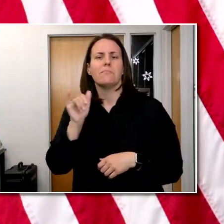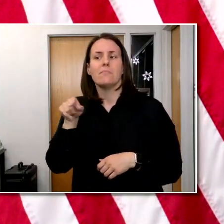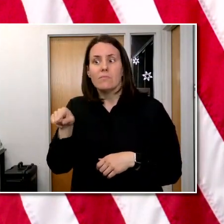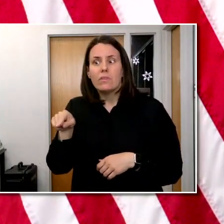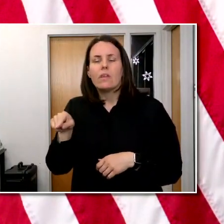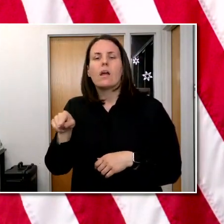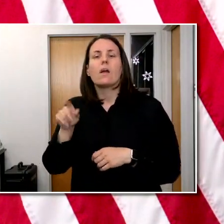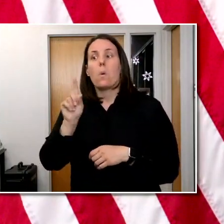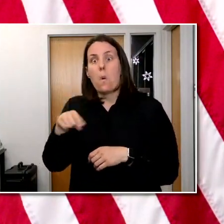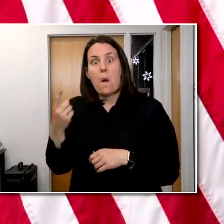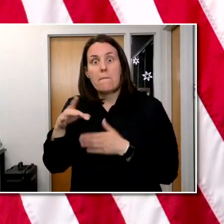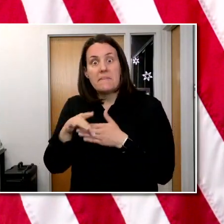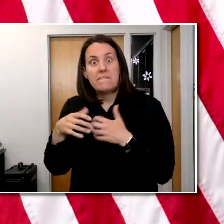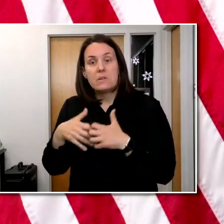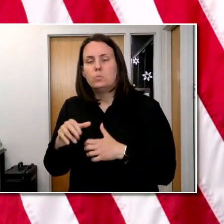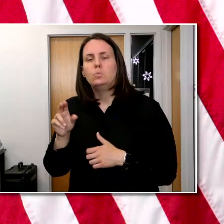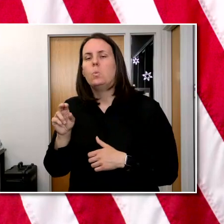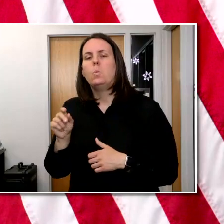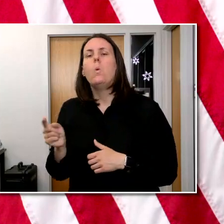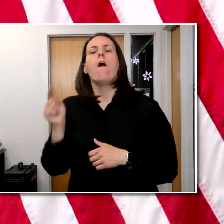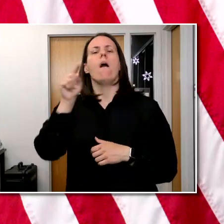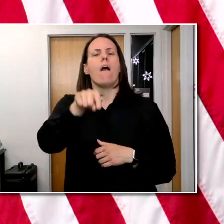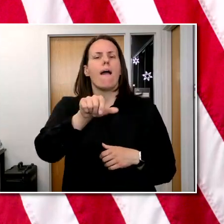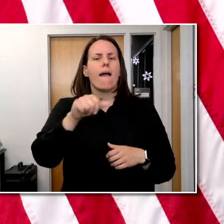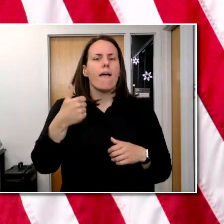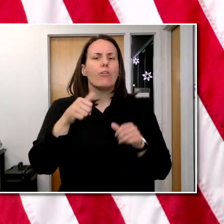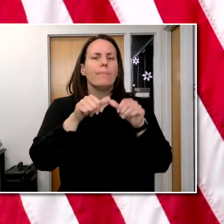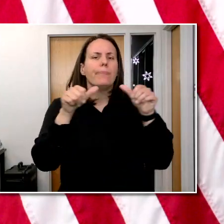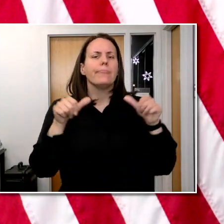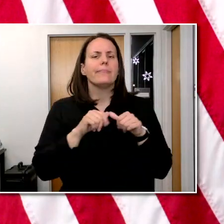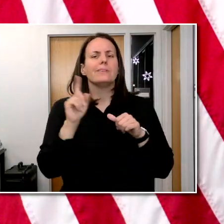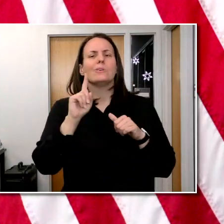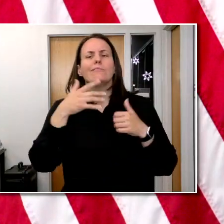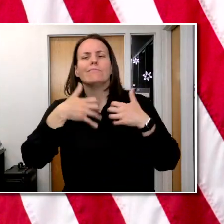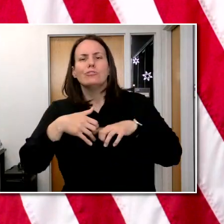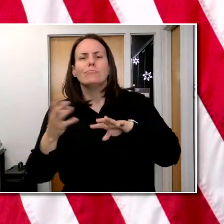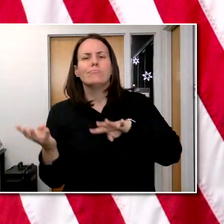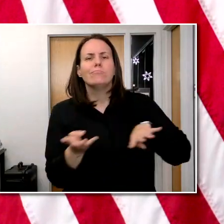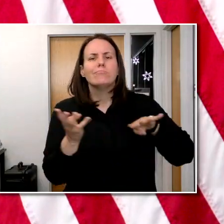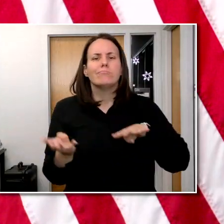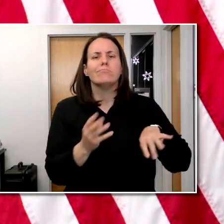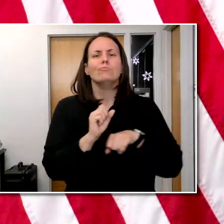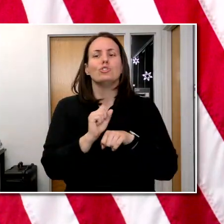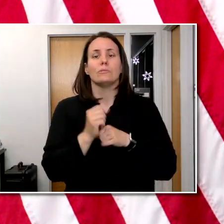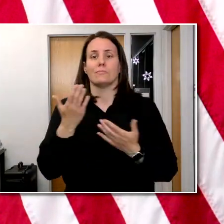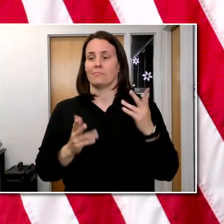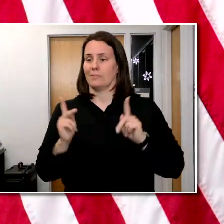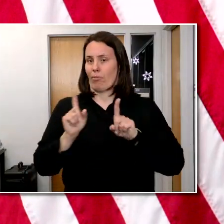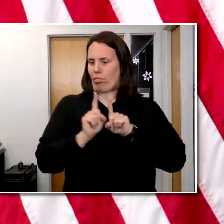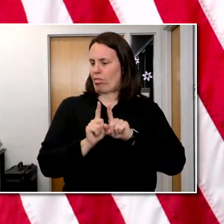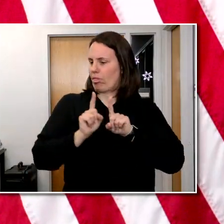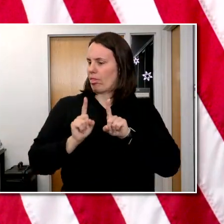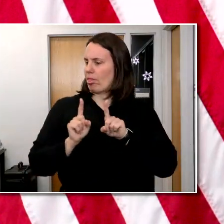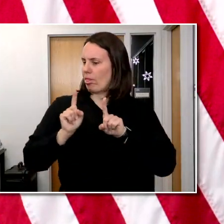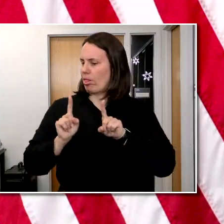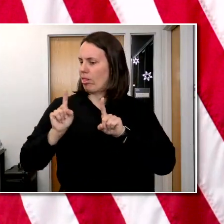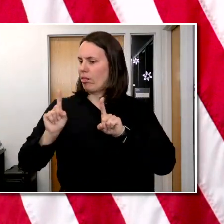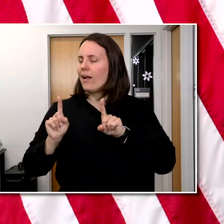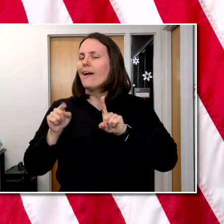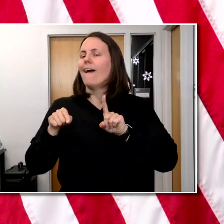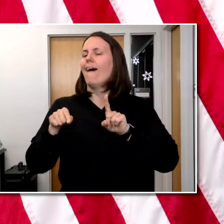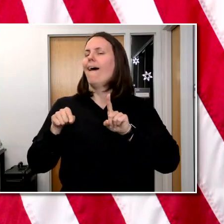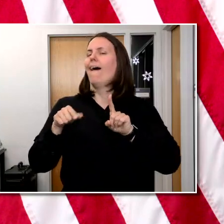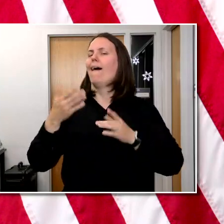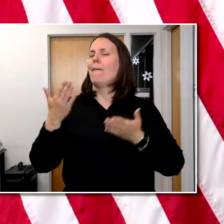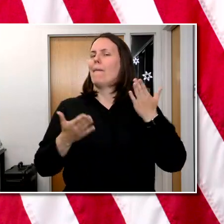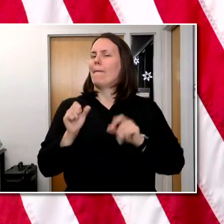work very closely together can also be challenging in terms of disease transmission, and so those types of